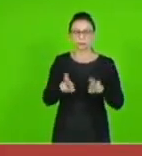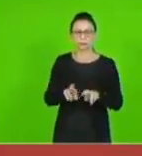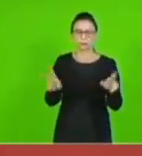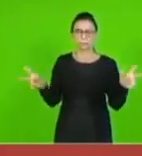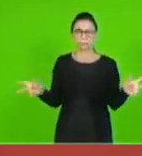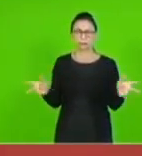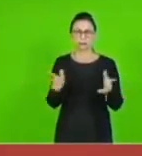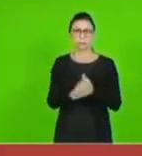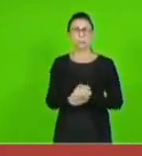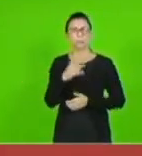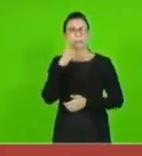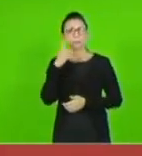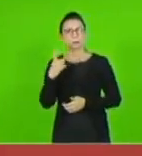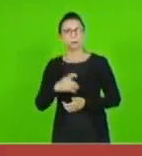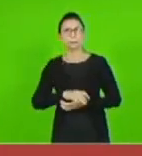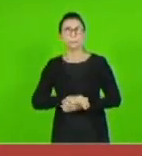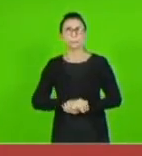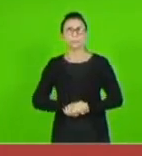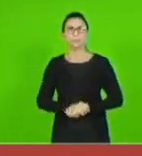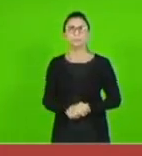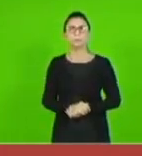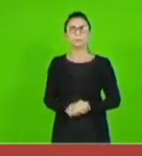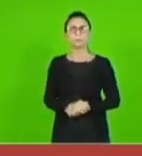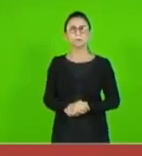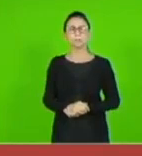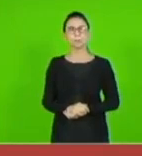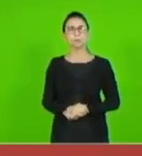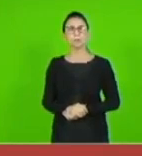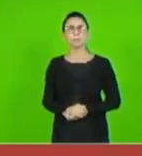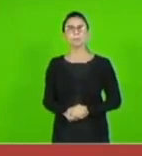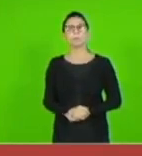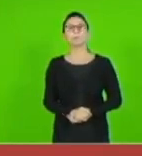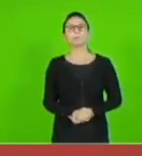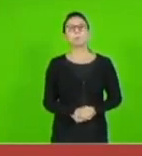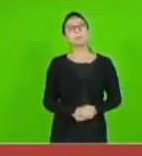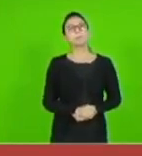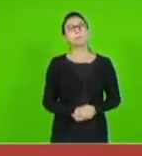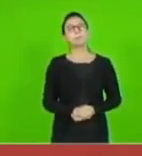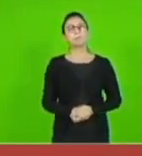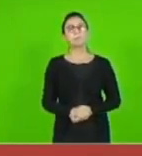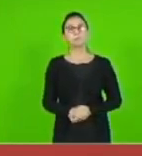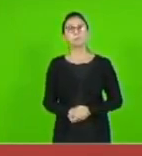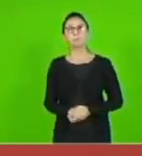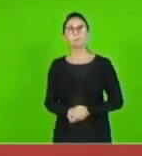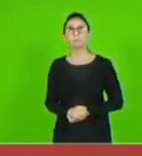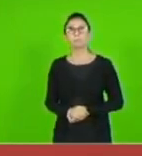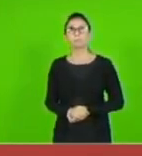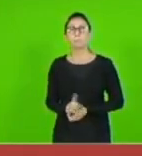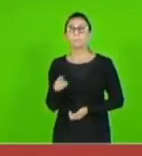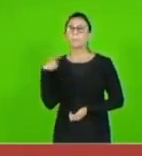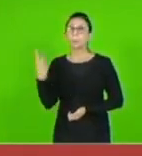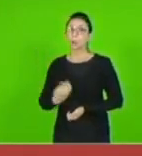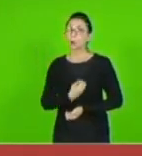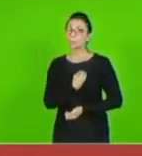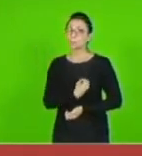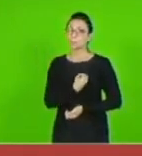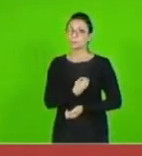And from the beginning to the end of the letters, we see that we live